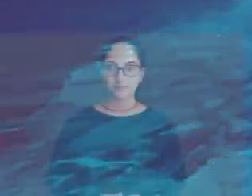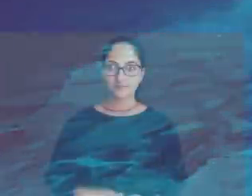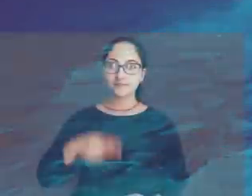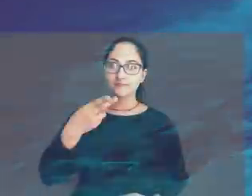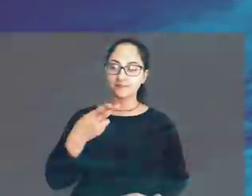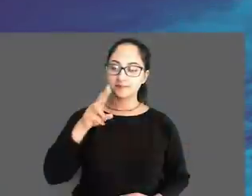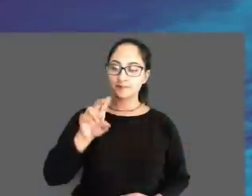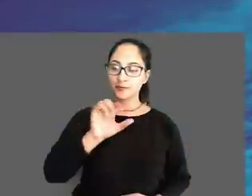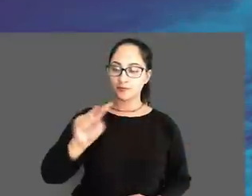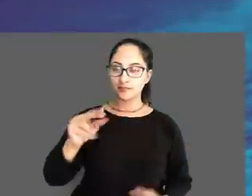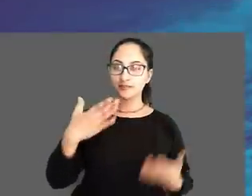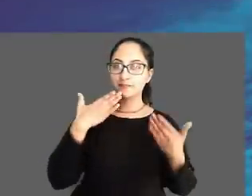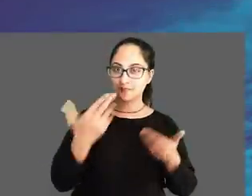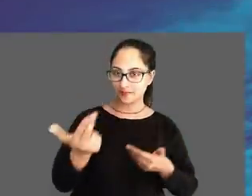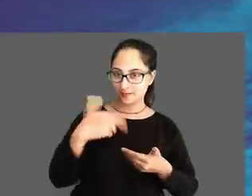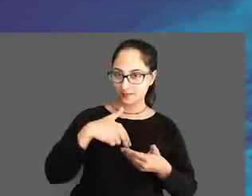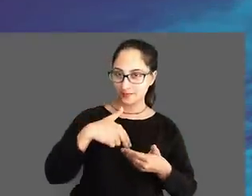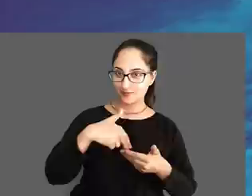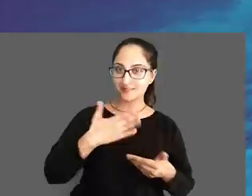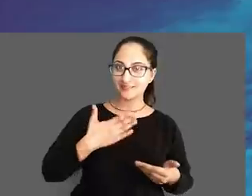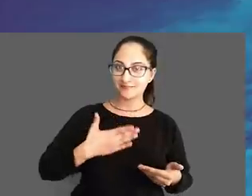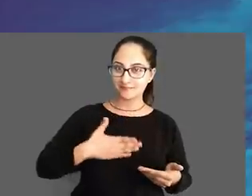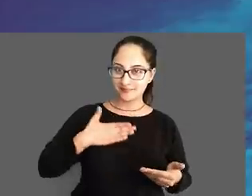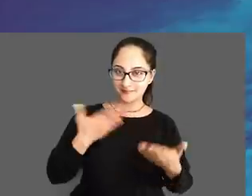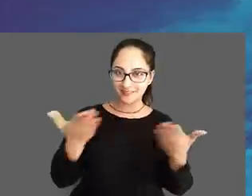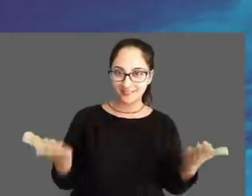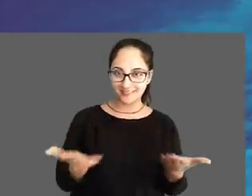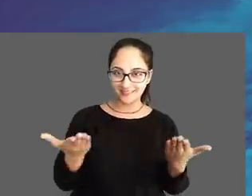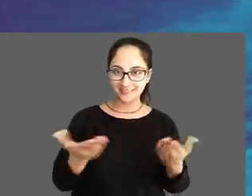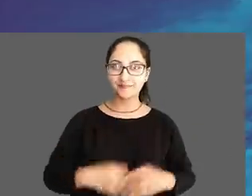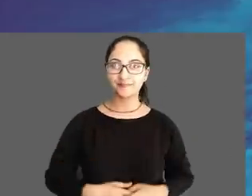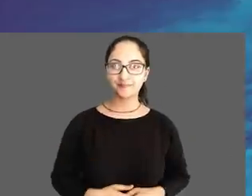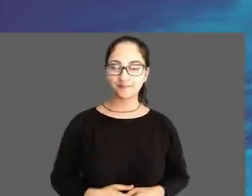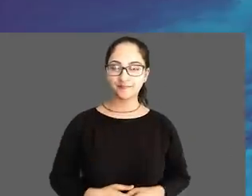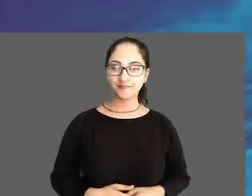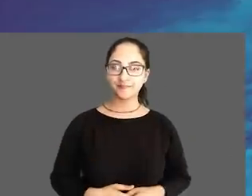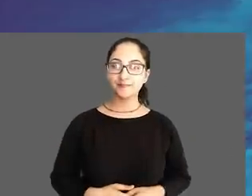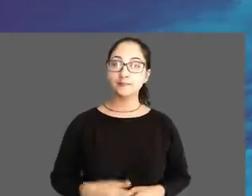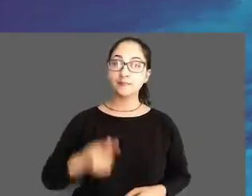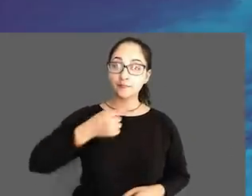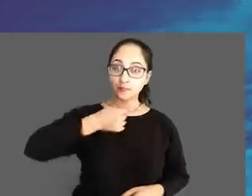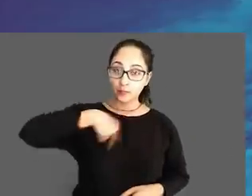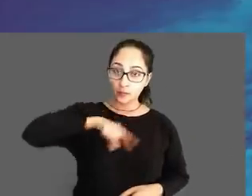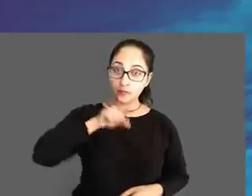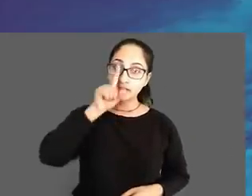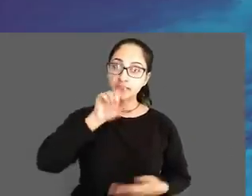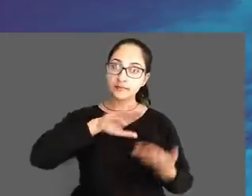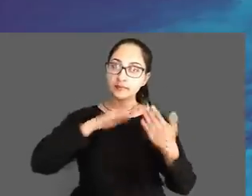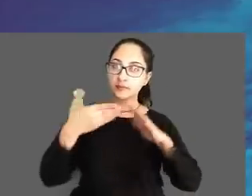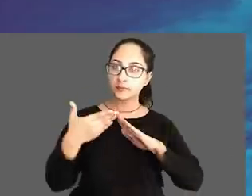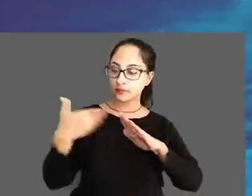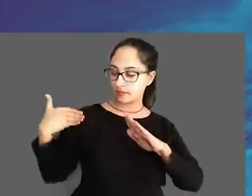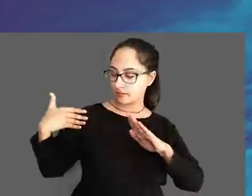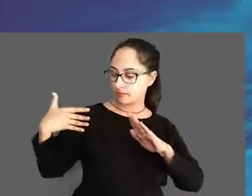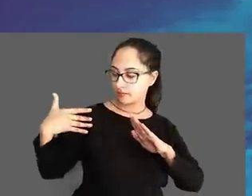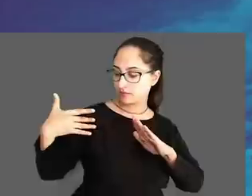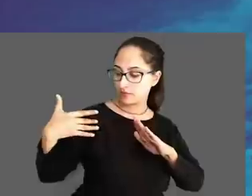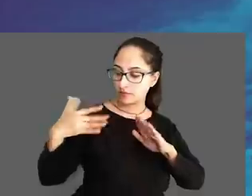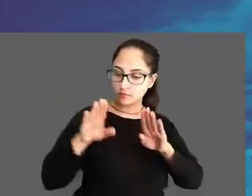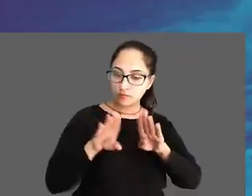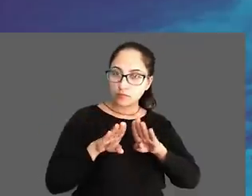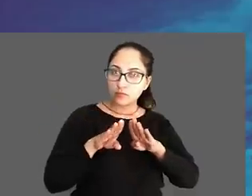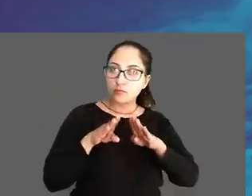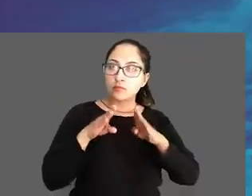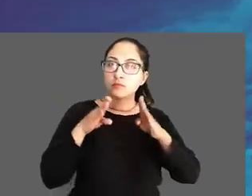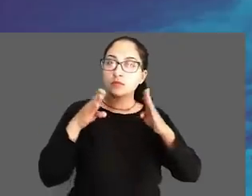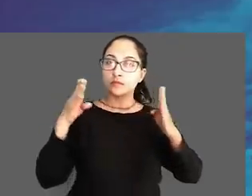Hussein, thanks so much for joining us today. It's a privilege to have you with us. With the increased visibility of the community, we often